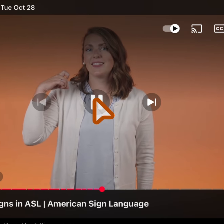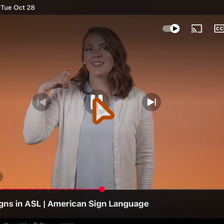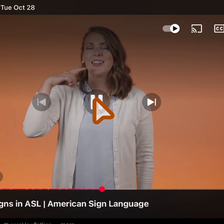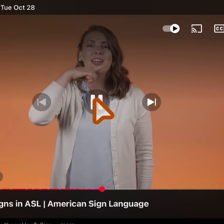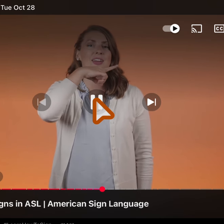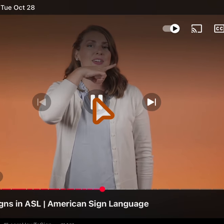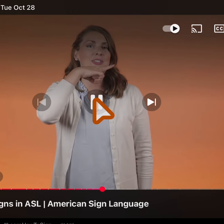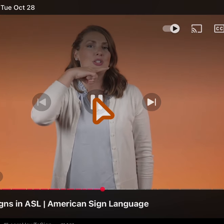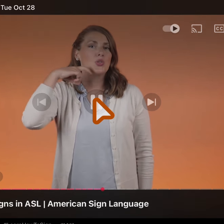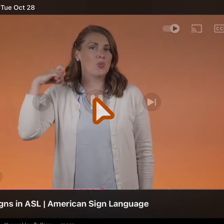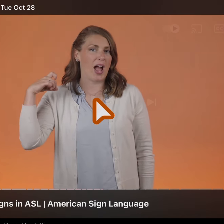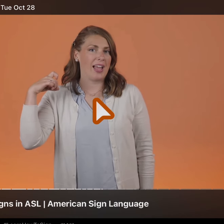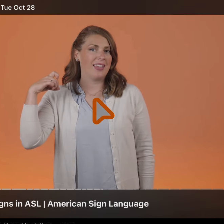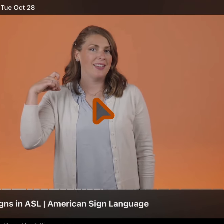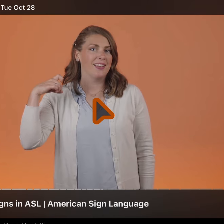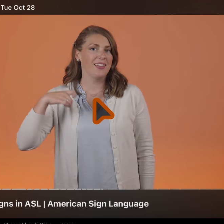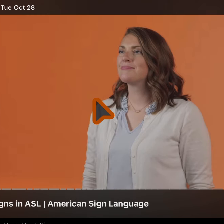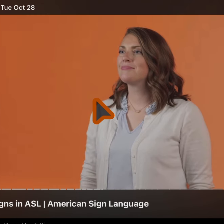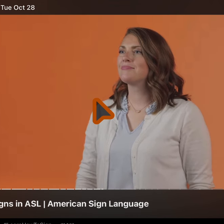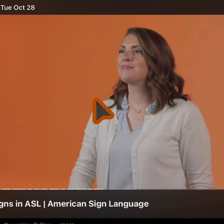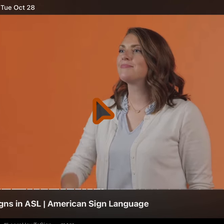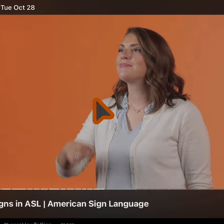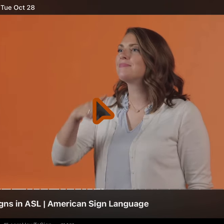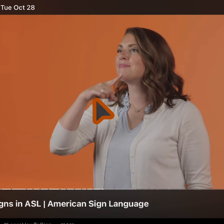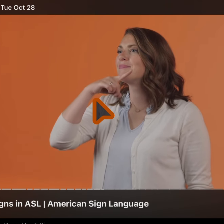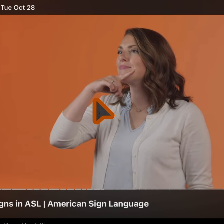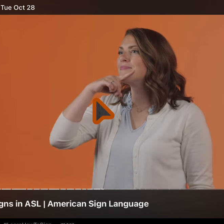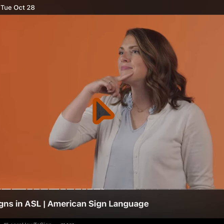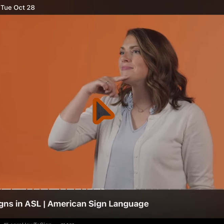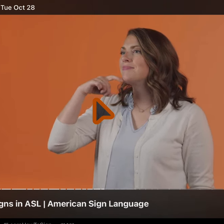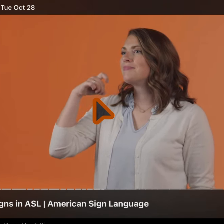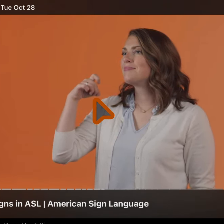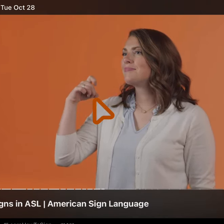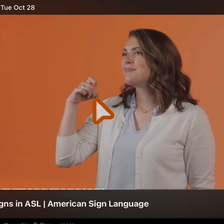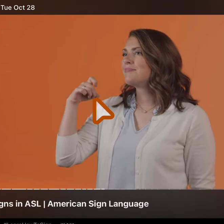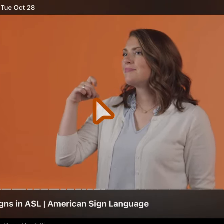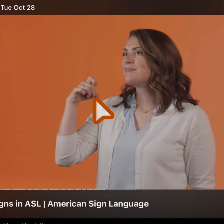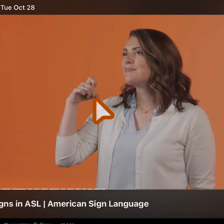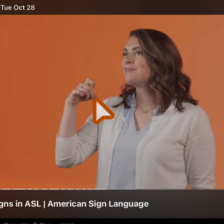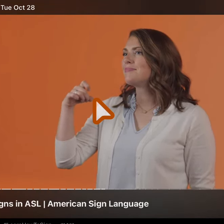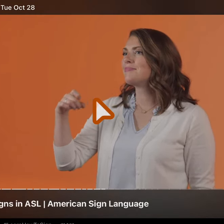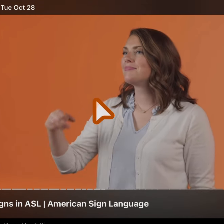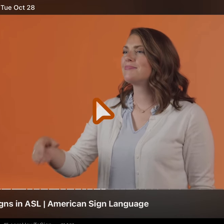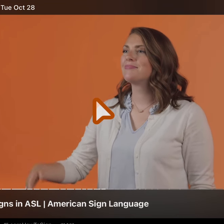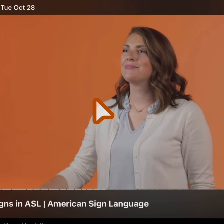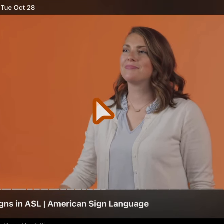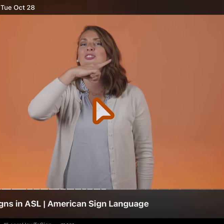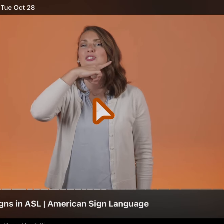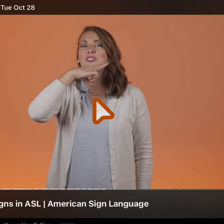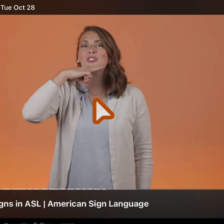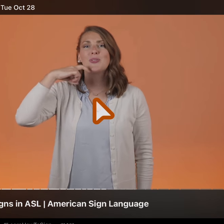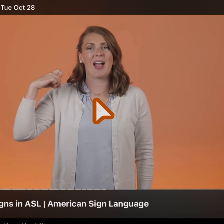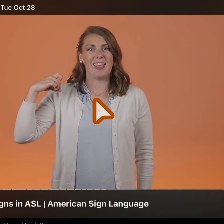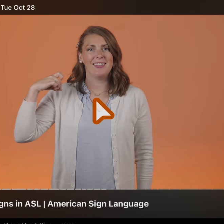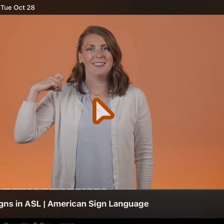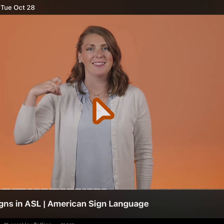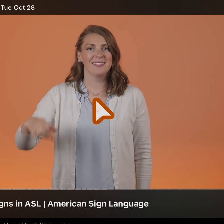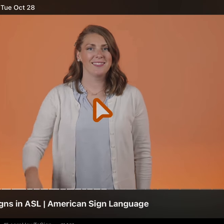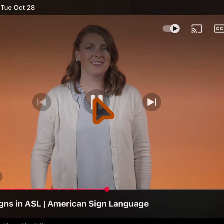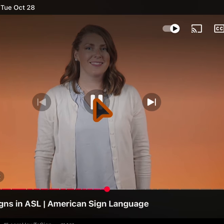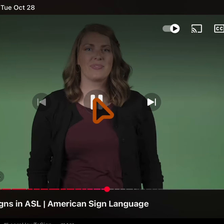Dry. Dry. Your index finger is pulling across your chin.